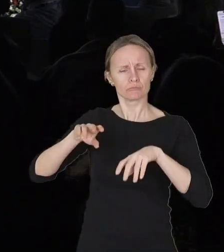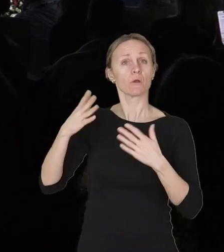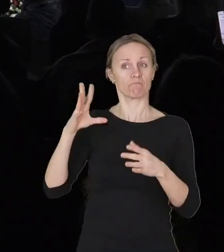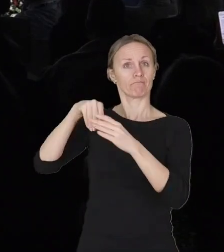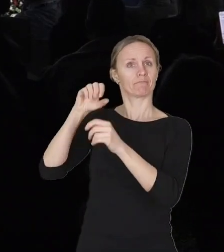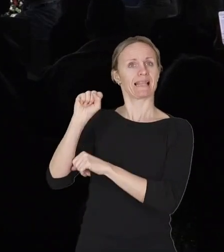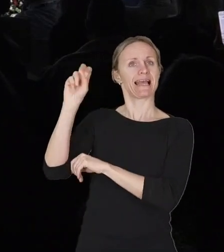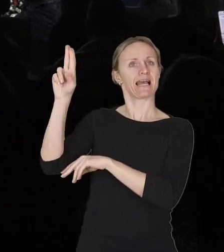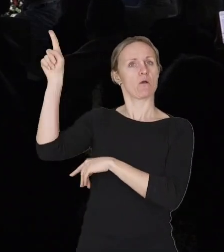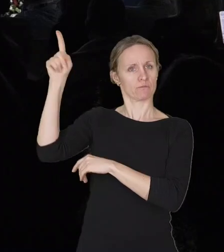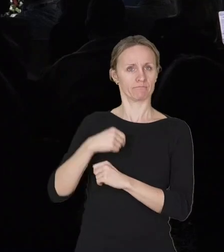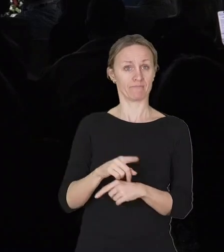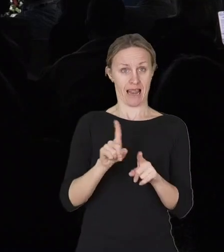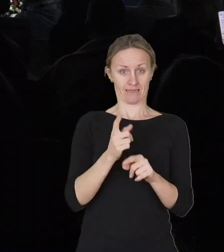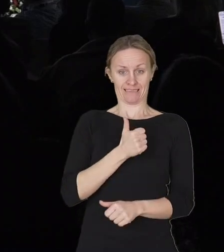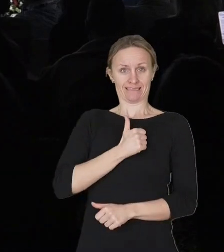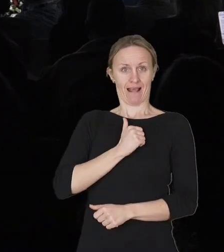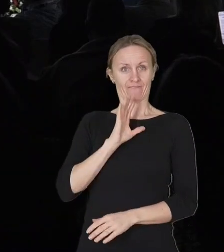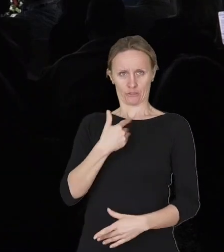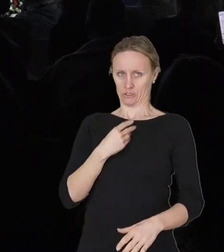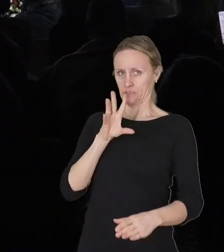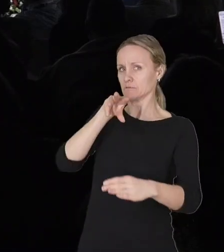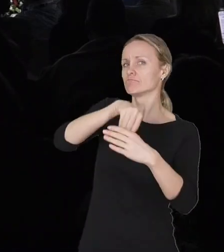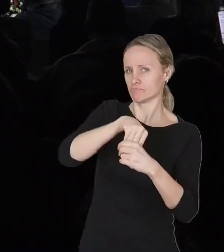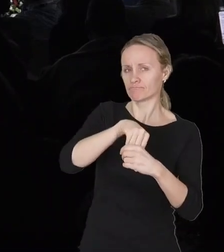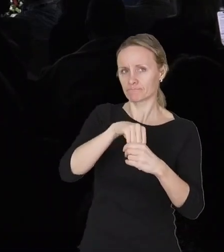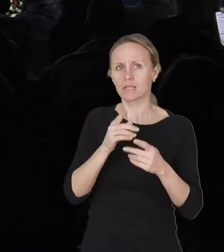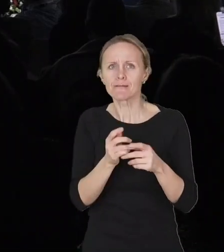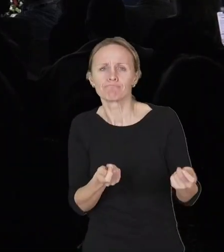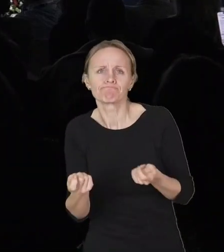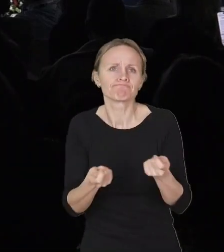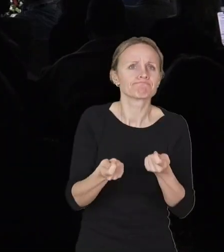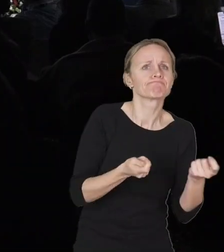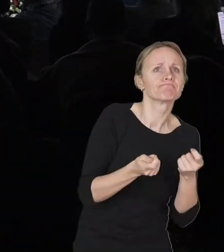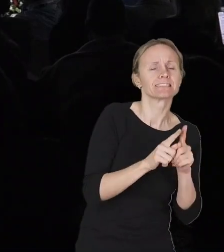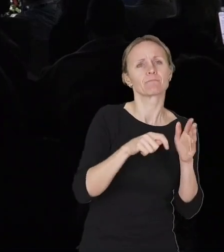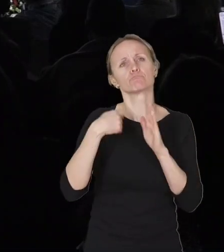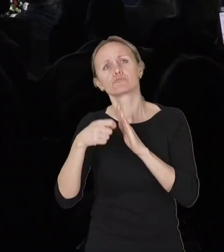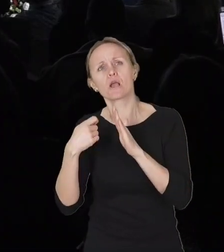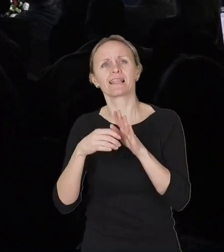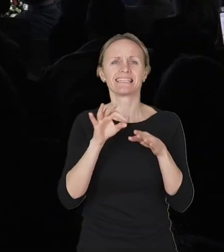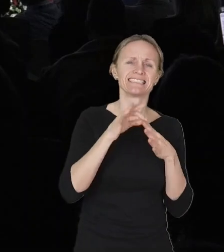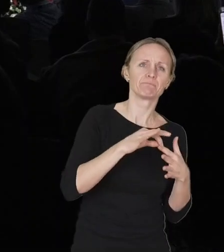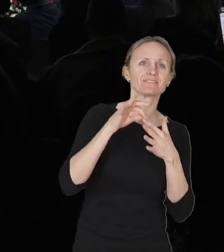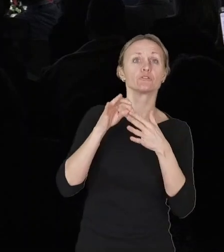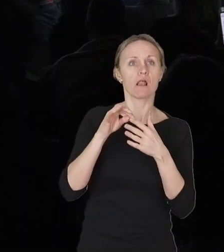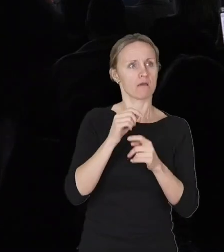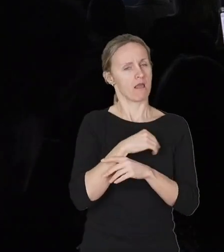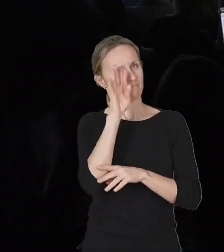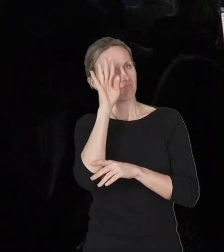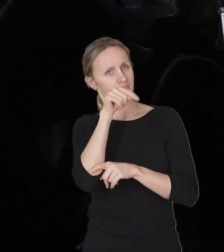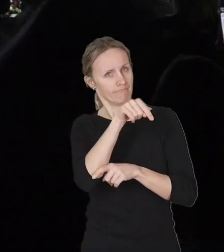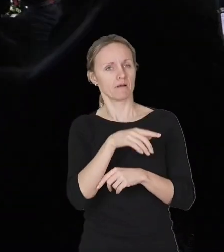transition, innovation-driven regional transformation. And one of the most important lessons coming out from these years